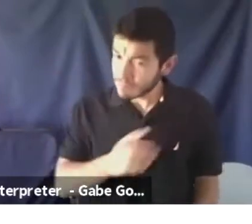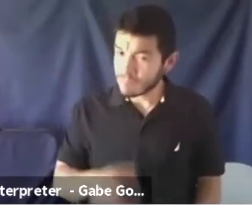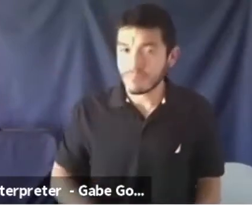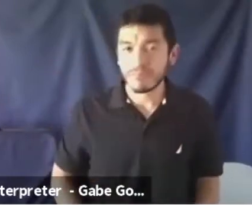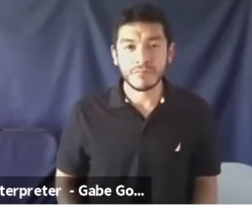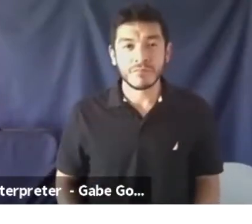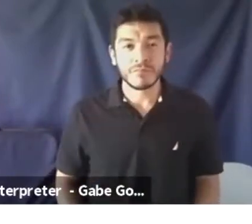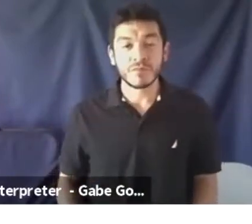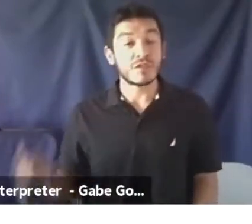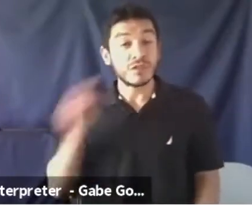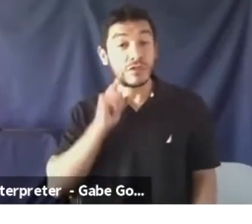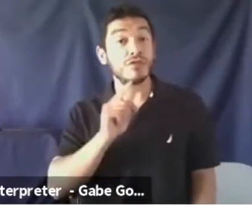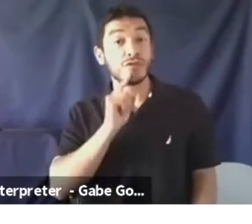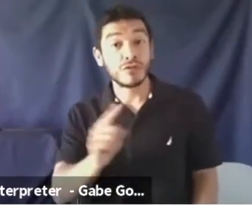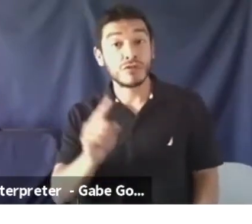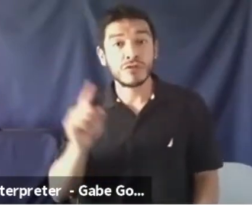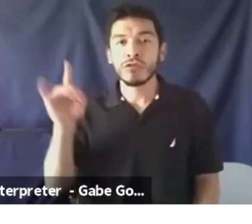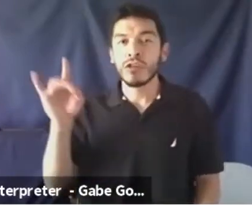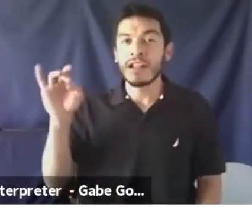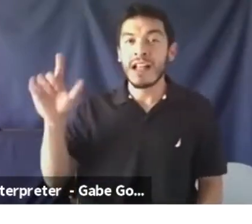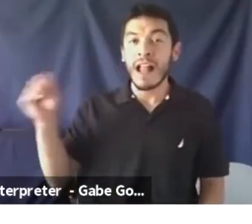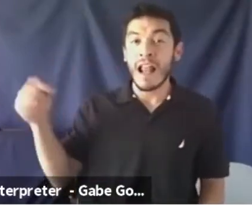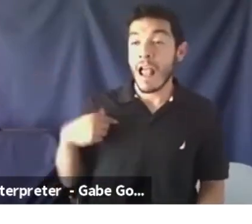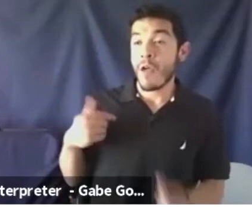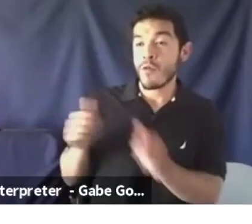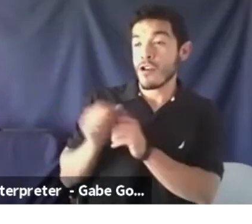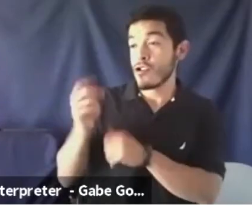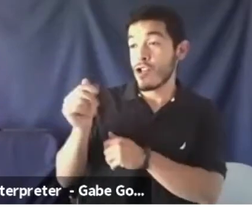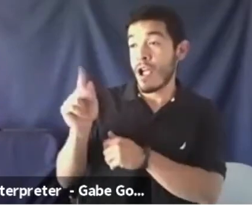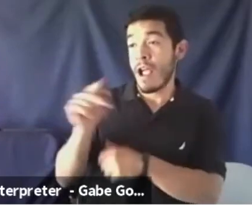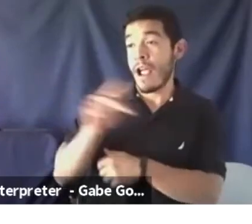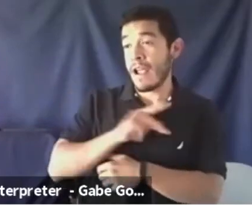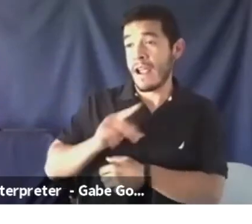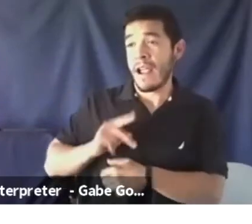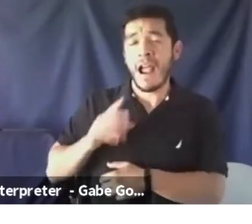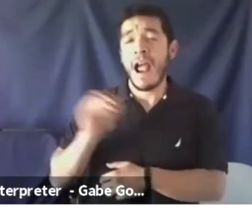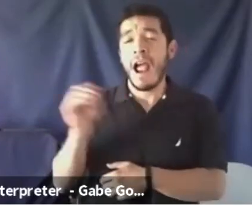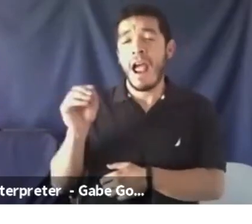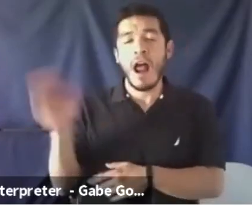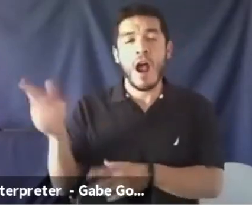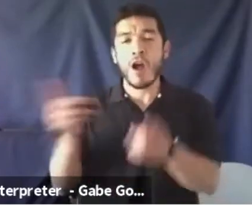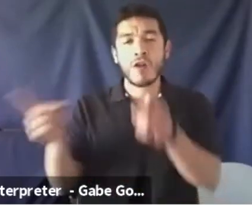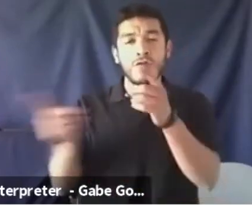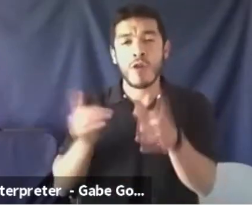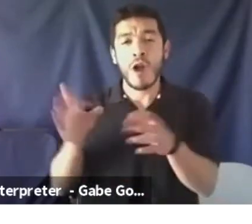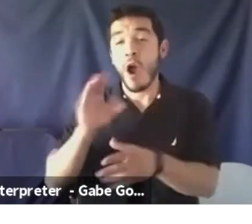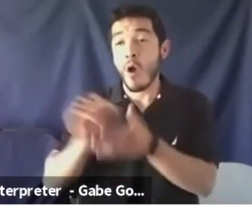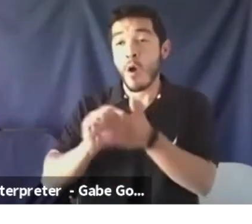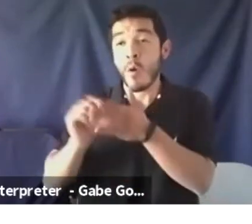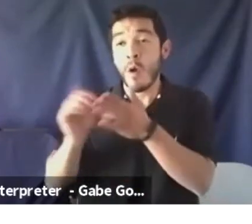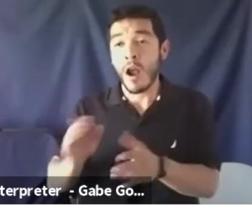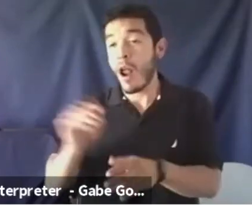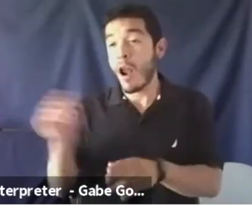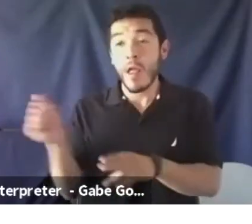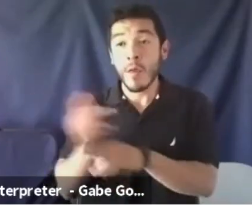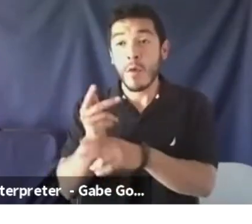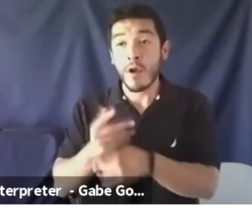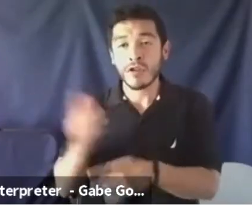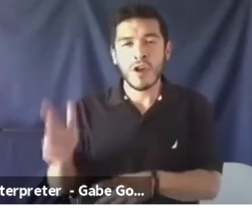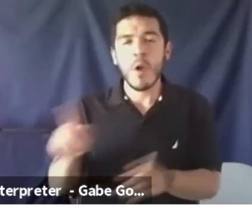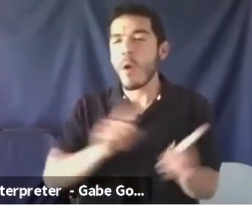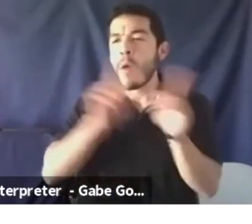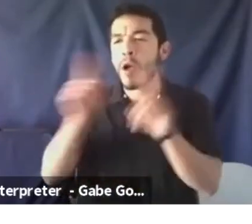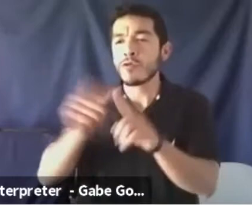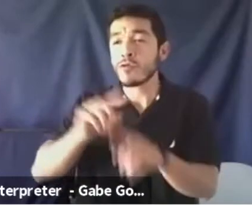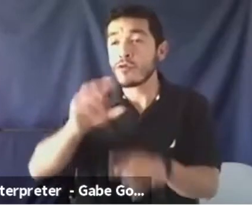So Daniel and I, along with Shaka King, our director, co-writer, and some of the other producers, flew to Chicago to meet the family